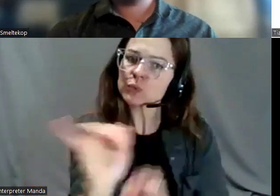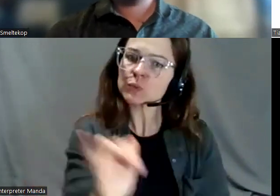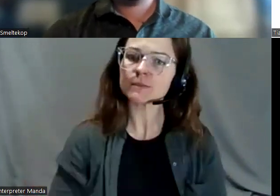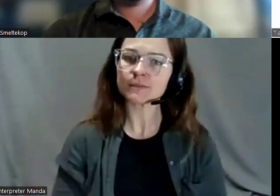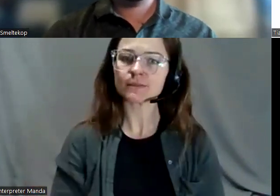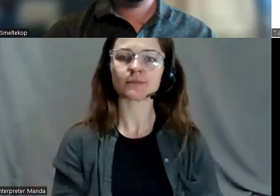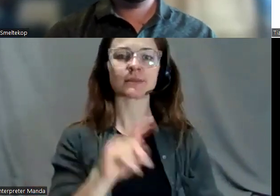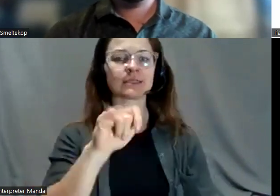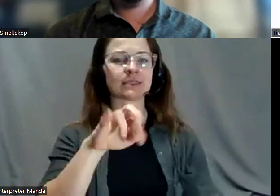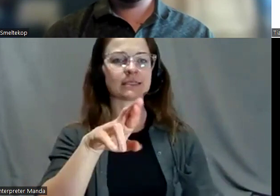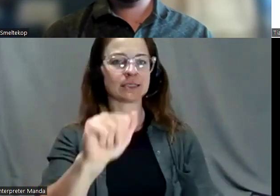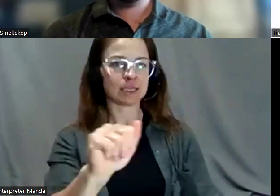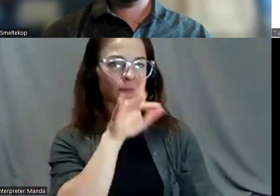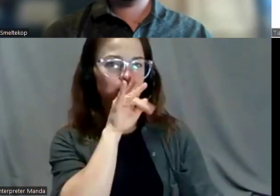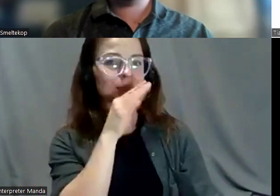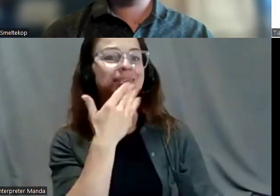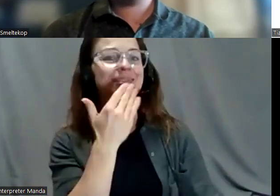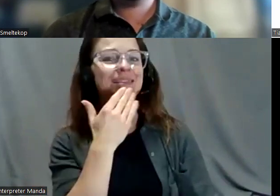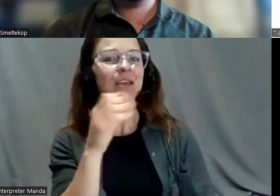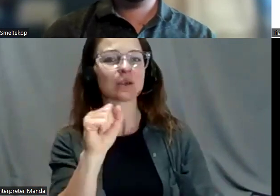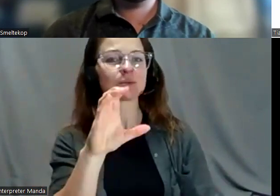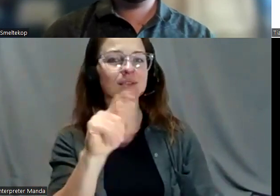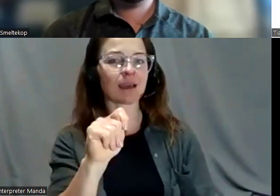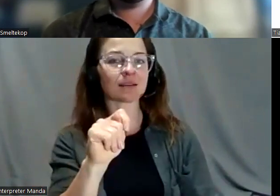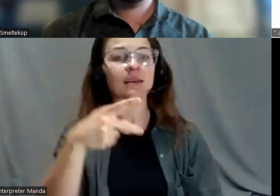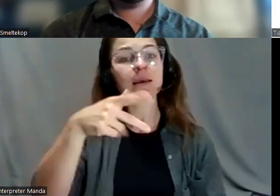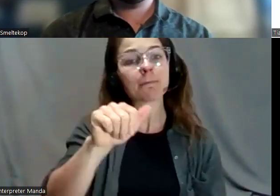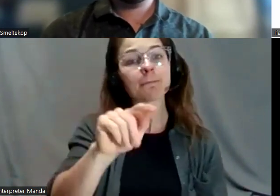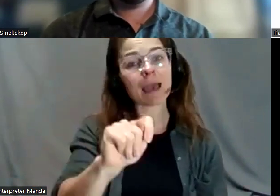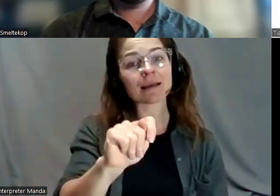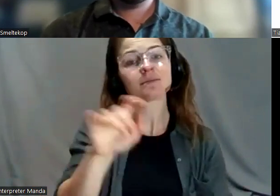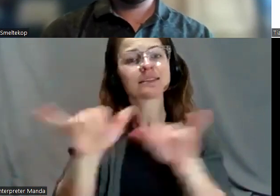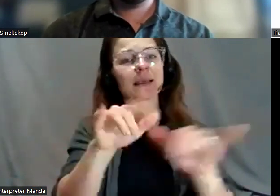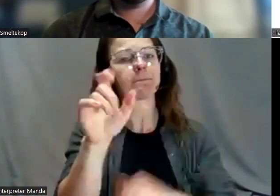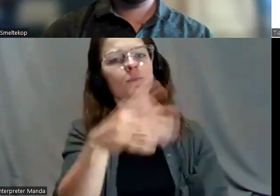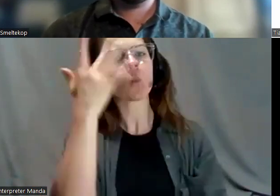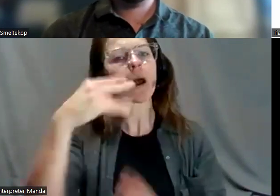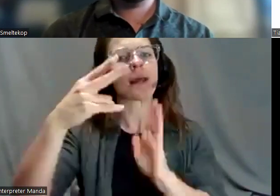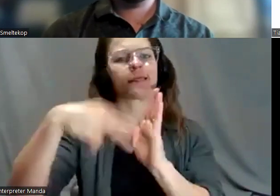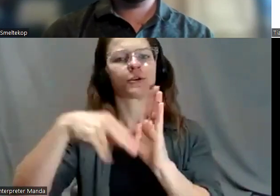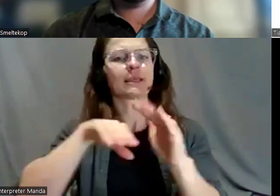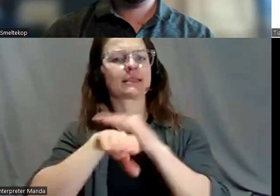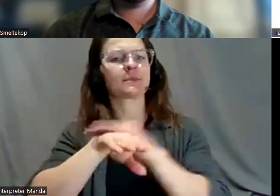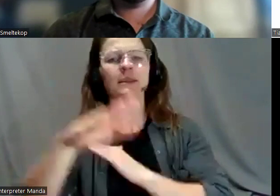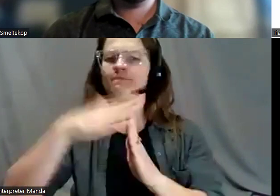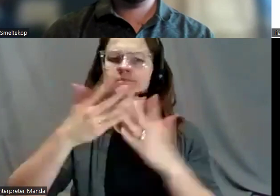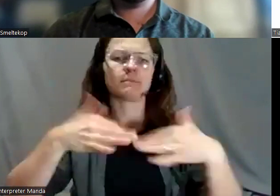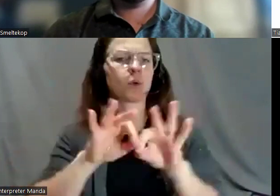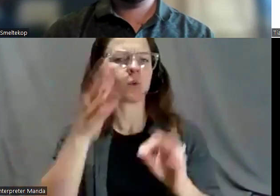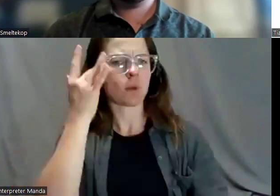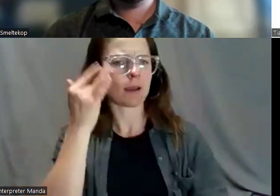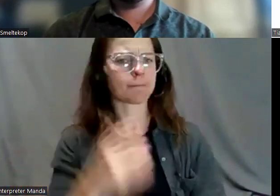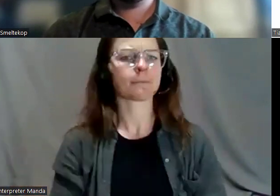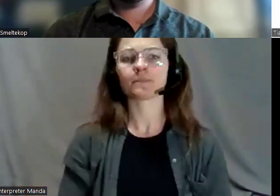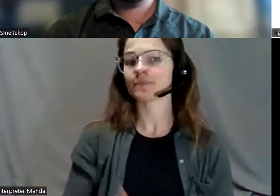This is Tiara speaking. Thank you, Scott. Pat, I'll ask you the same question. Why is literary accessibility so important?